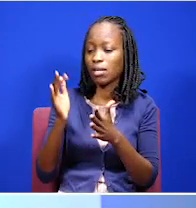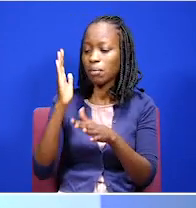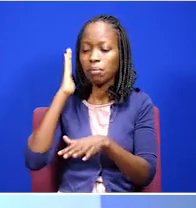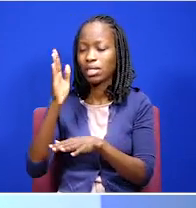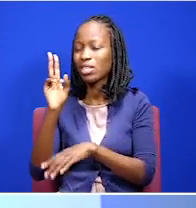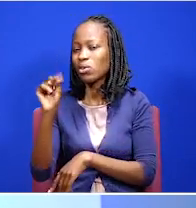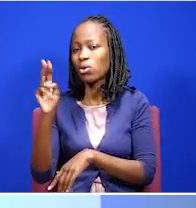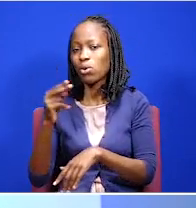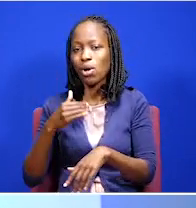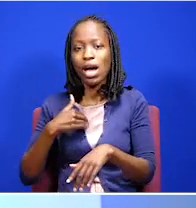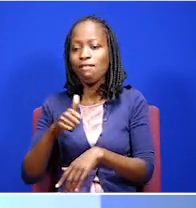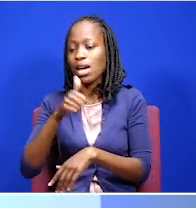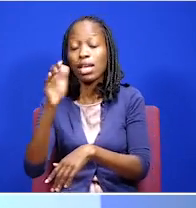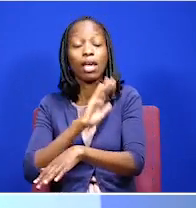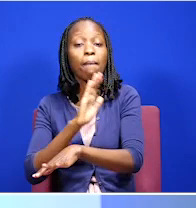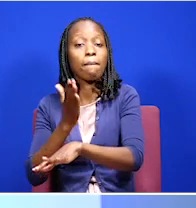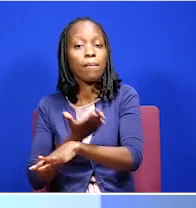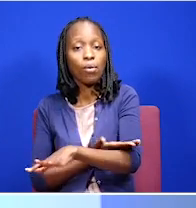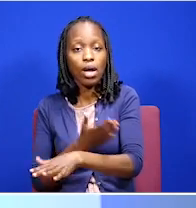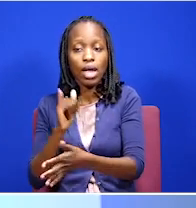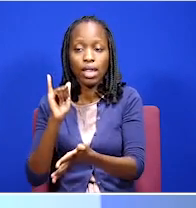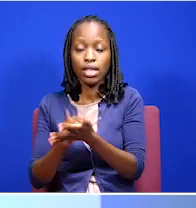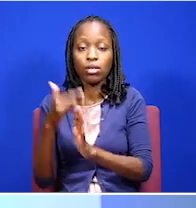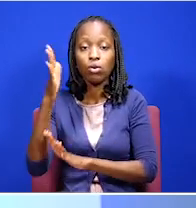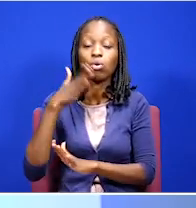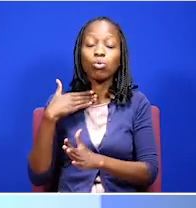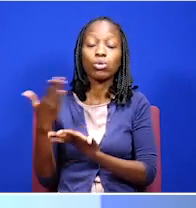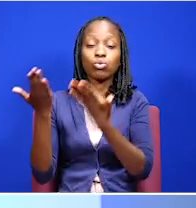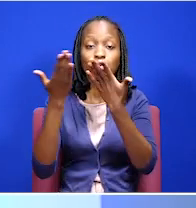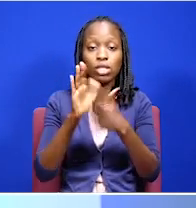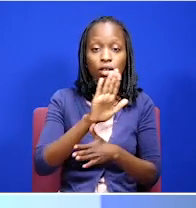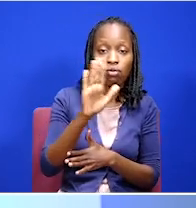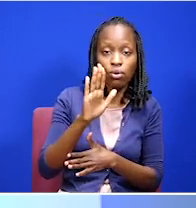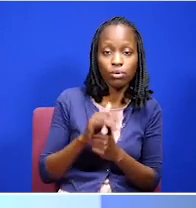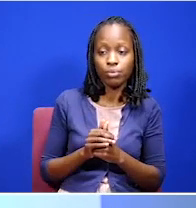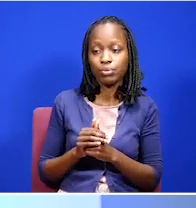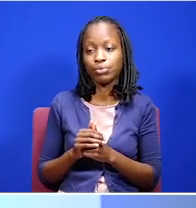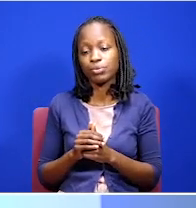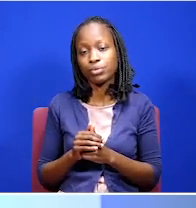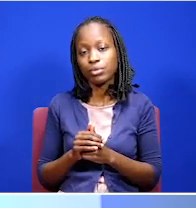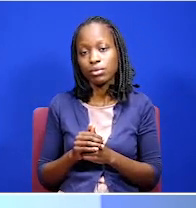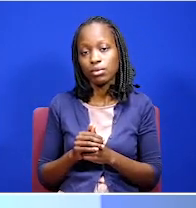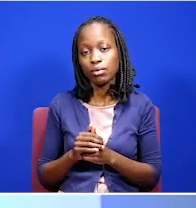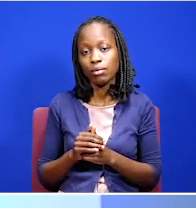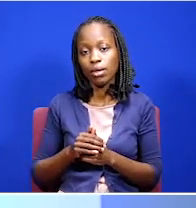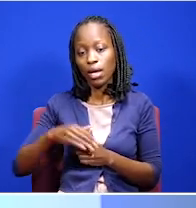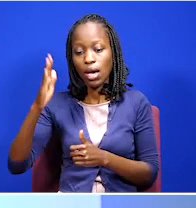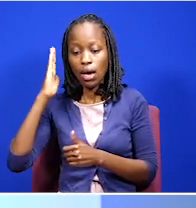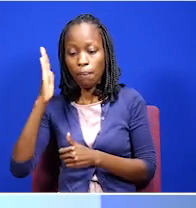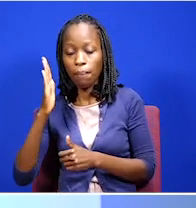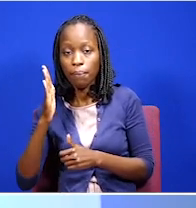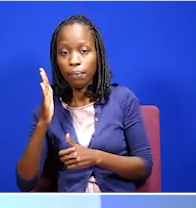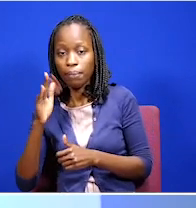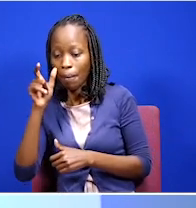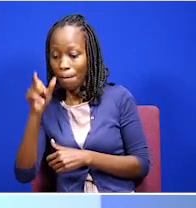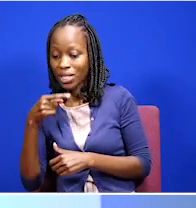sword is the power that he has. But Jesus was telling him, no, Peter, there is another power that God wants